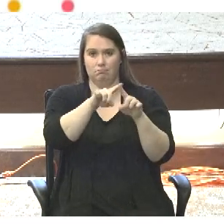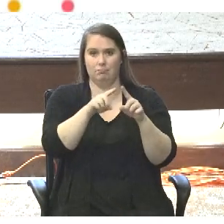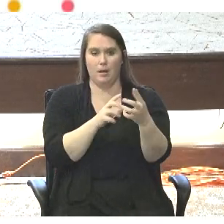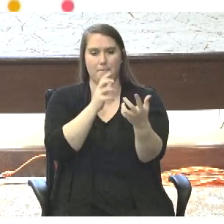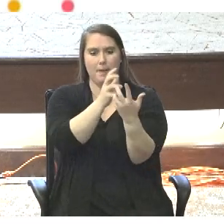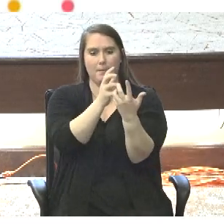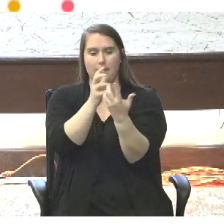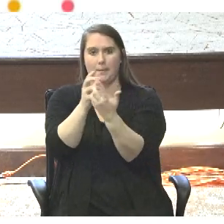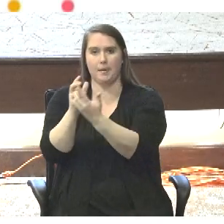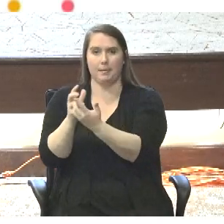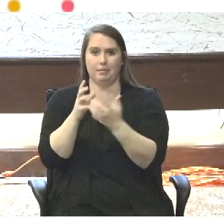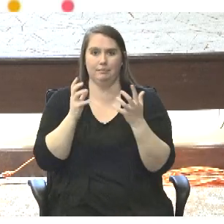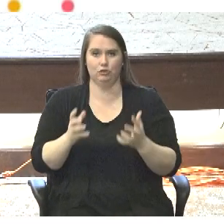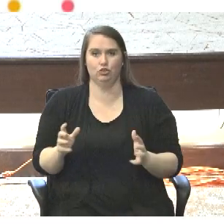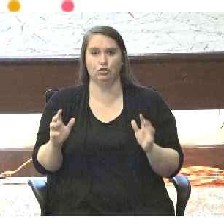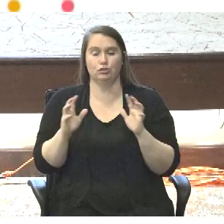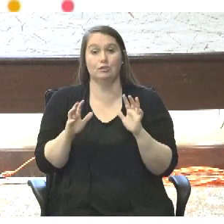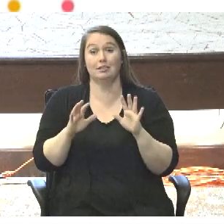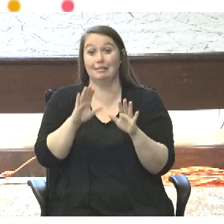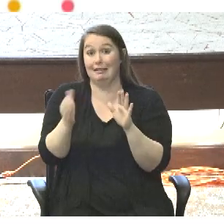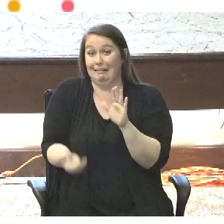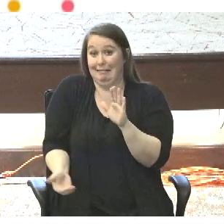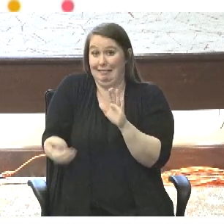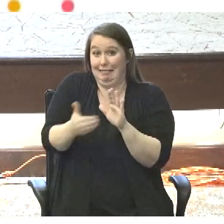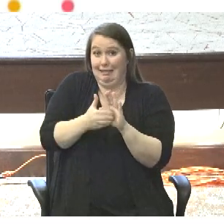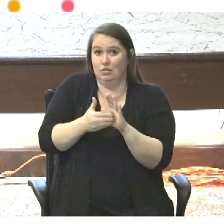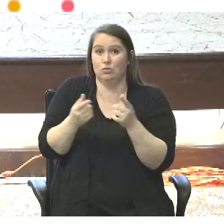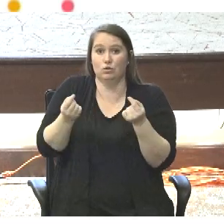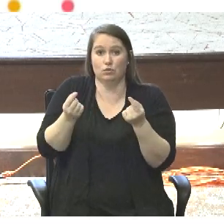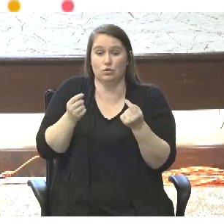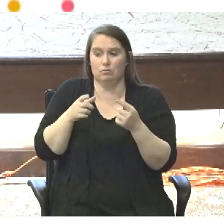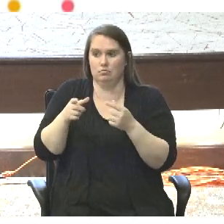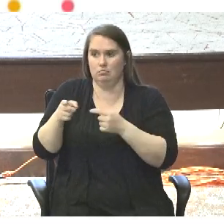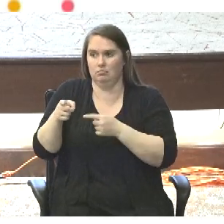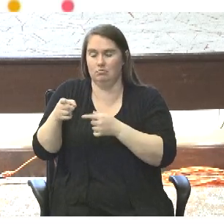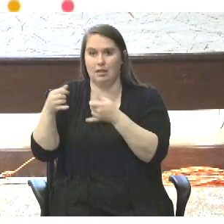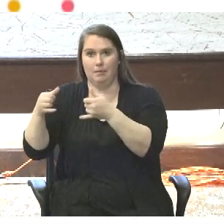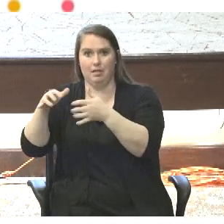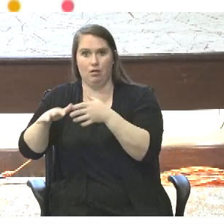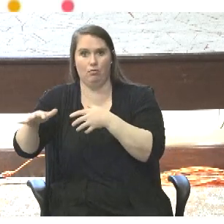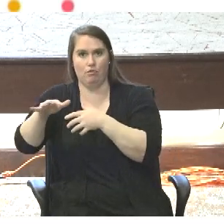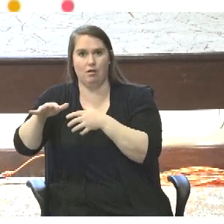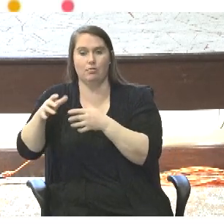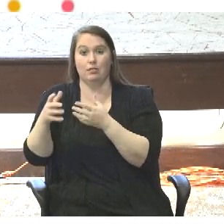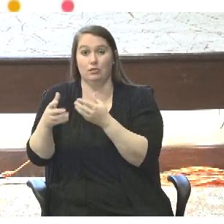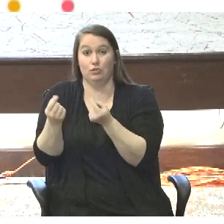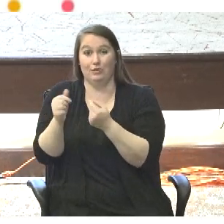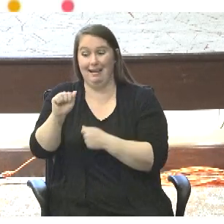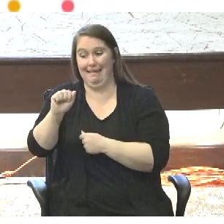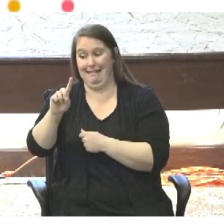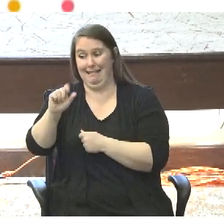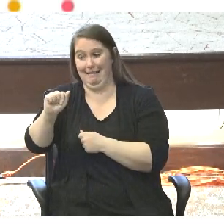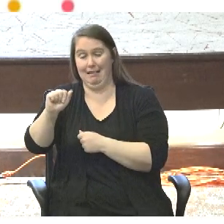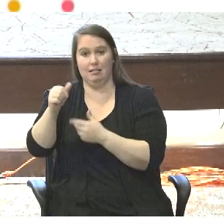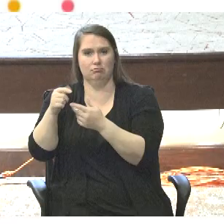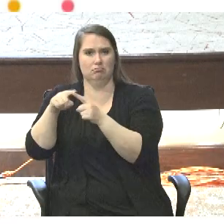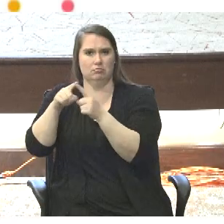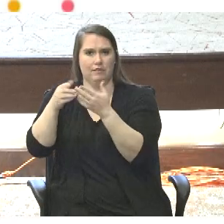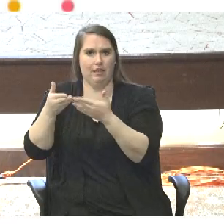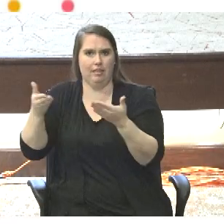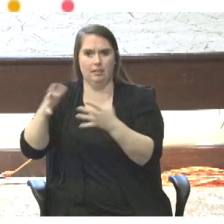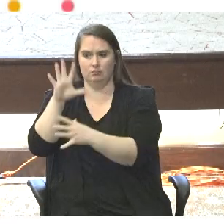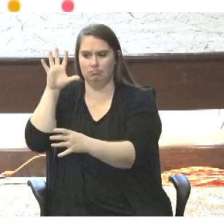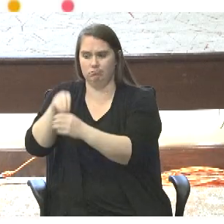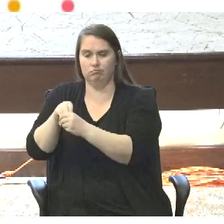amenities. And once again, we're going from playgrounds to where we've added in some ADA features, but you're talking 1 or 2